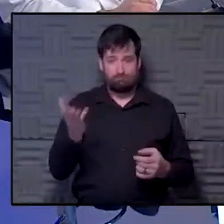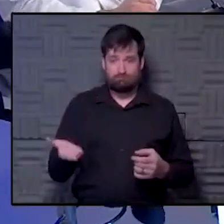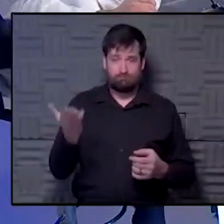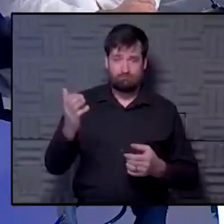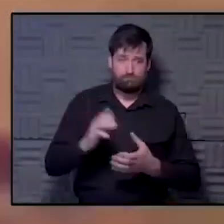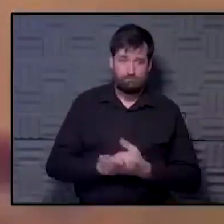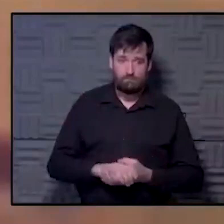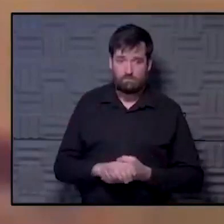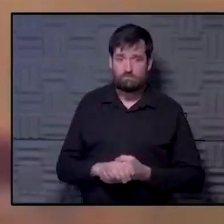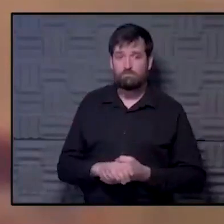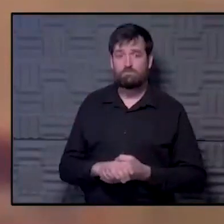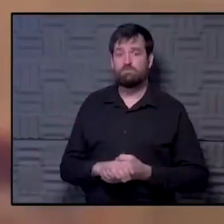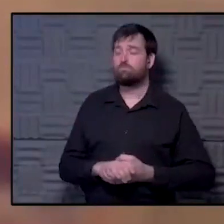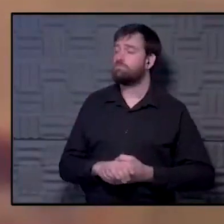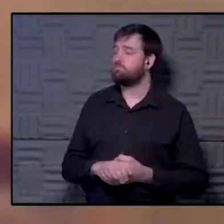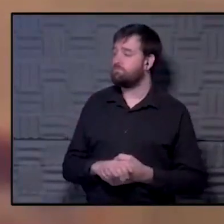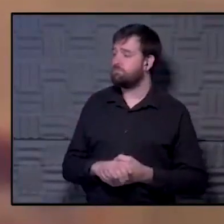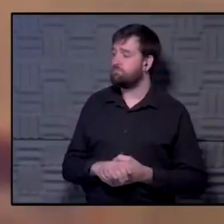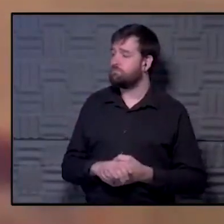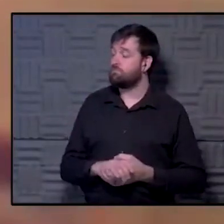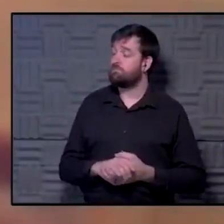first.